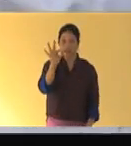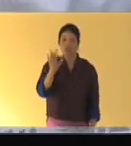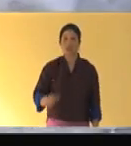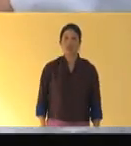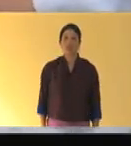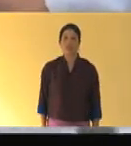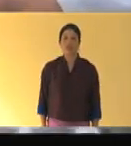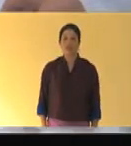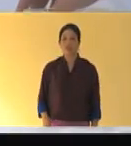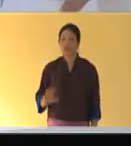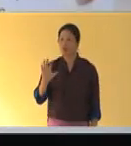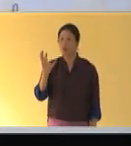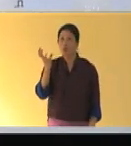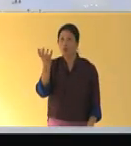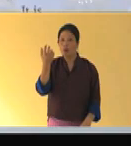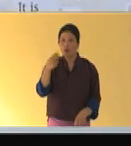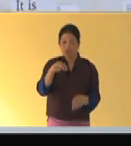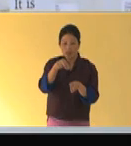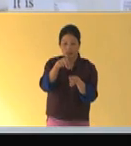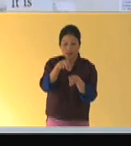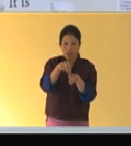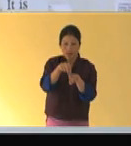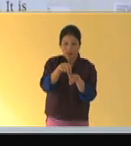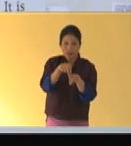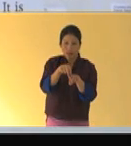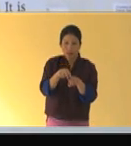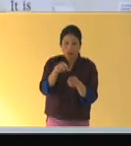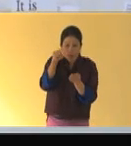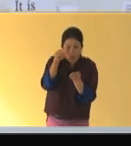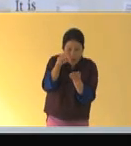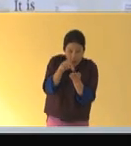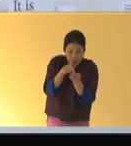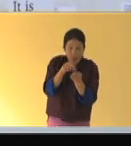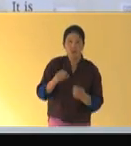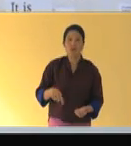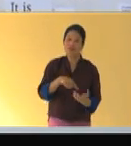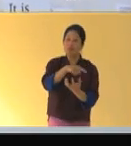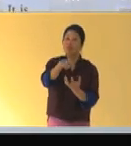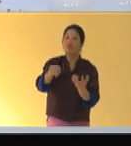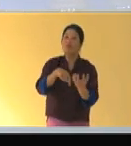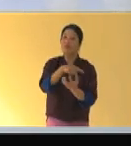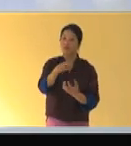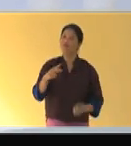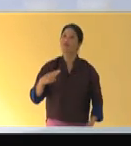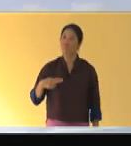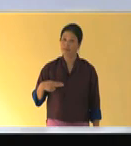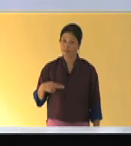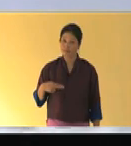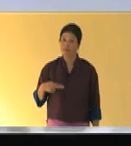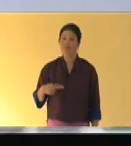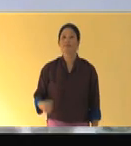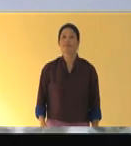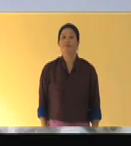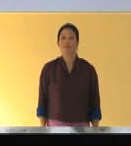of the smallest snail species in Bhutan, one of the snail species in the world, which is also found in Bhutan in